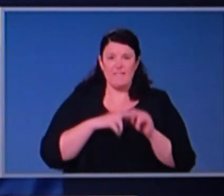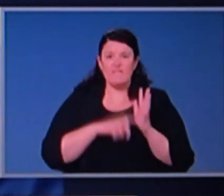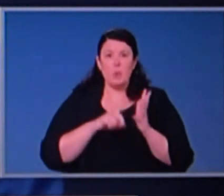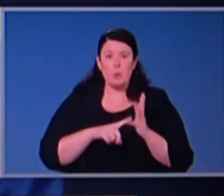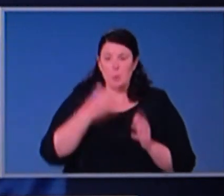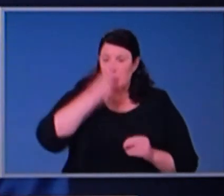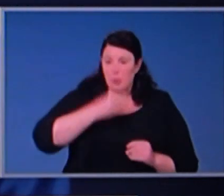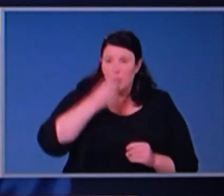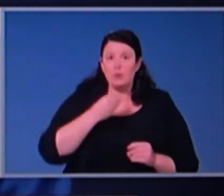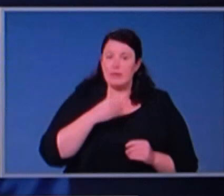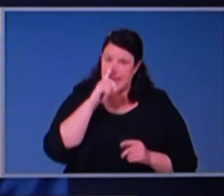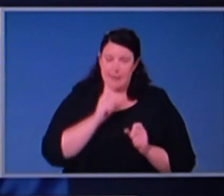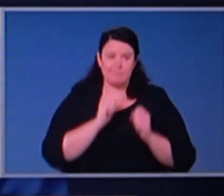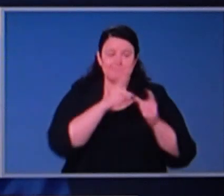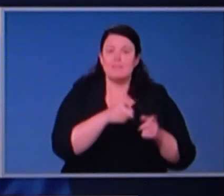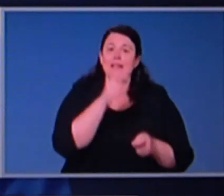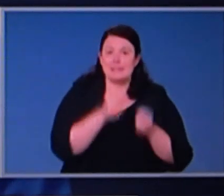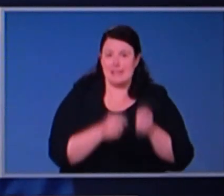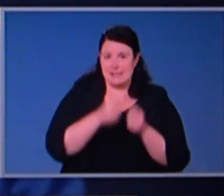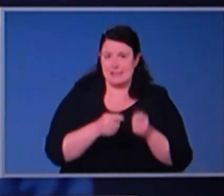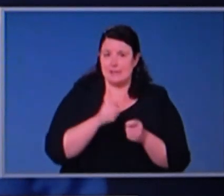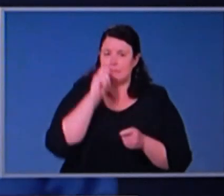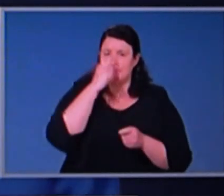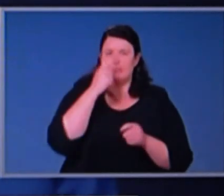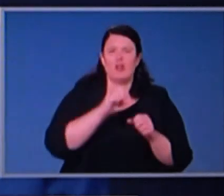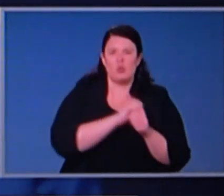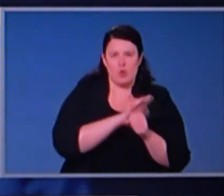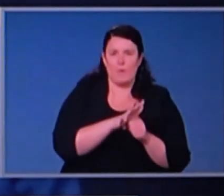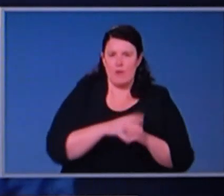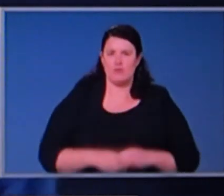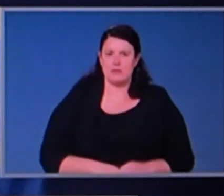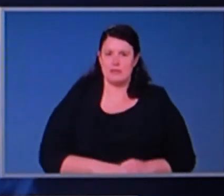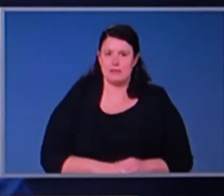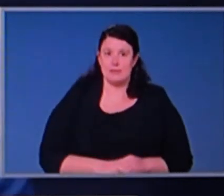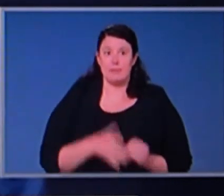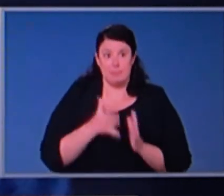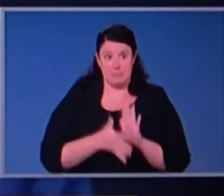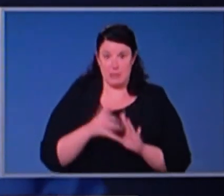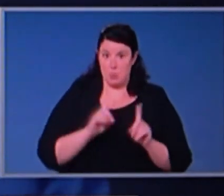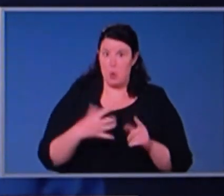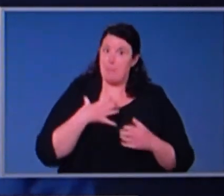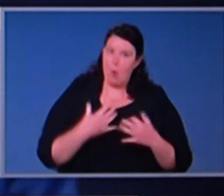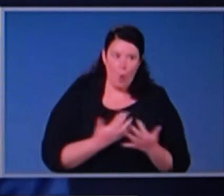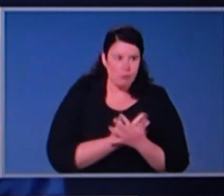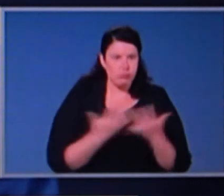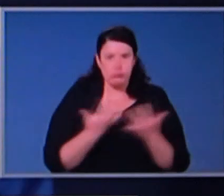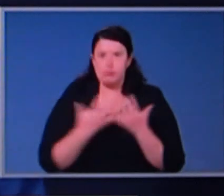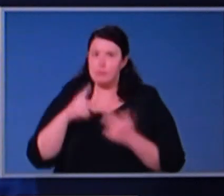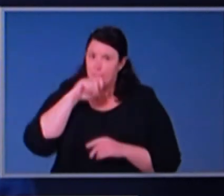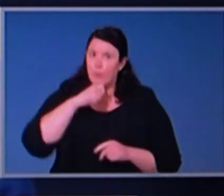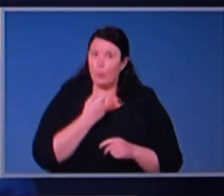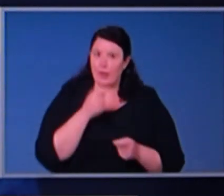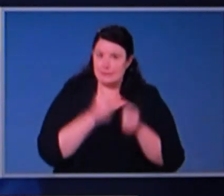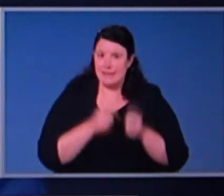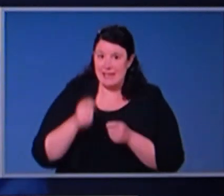can get tested. This will significantly expand the population of people tested. We're pretty confident that most of them